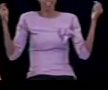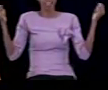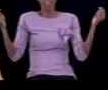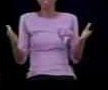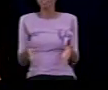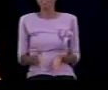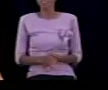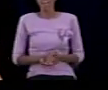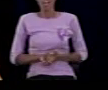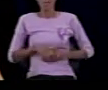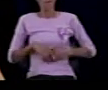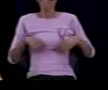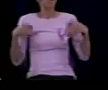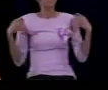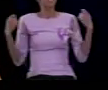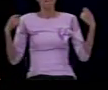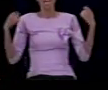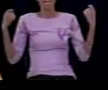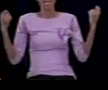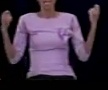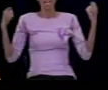Hosanna,